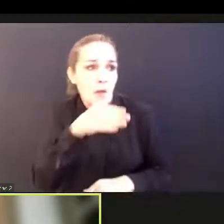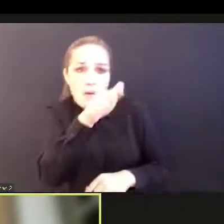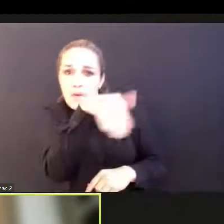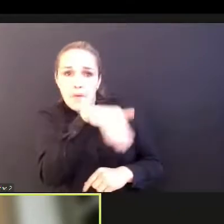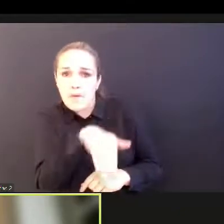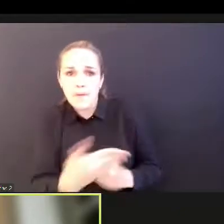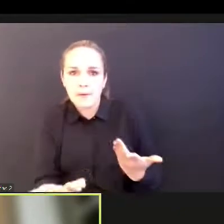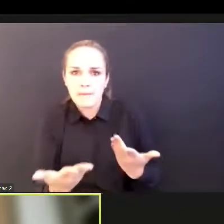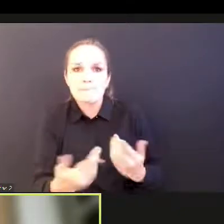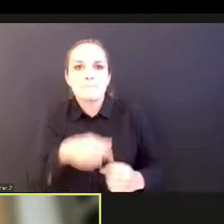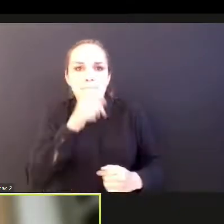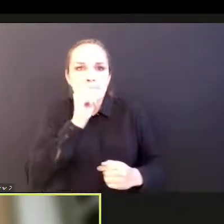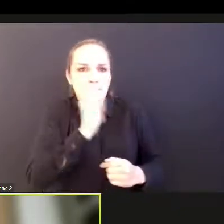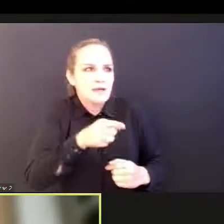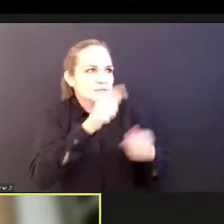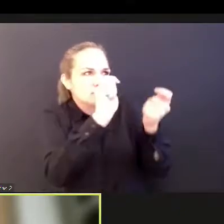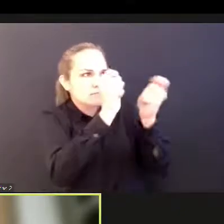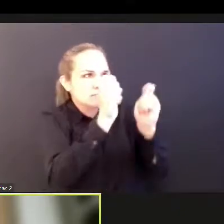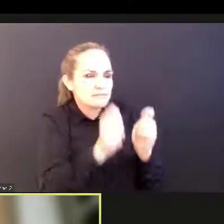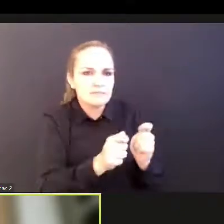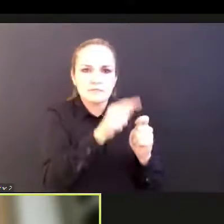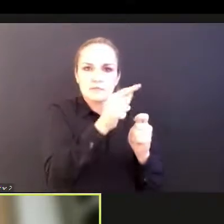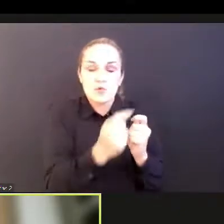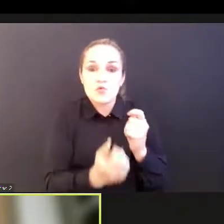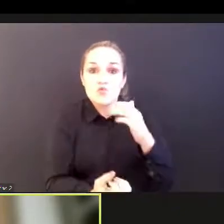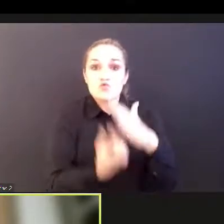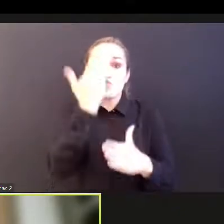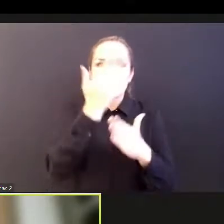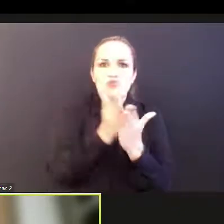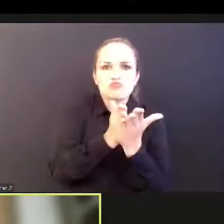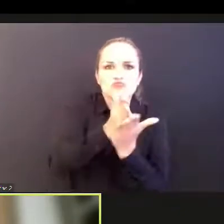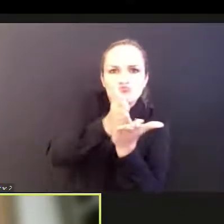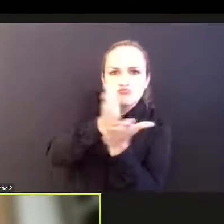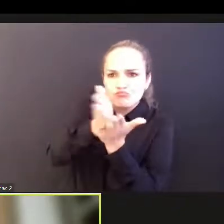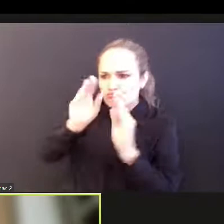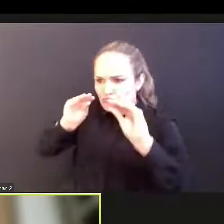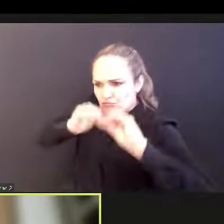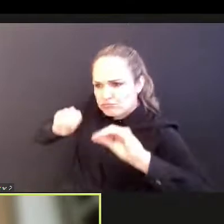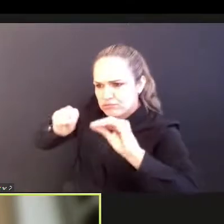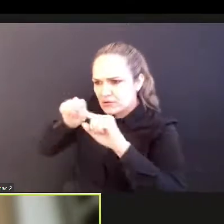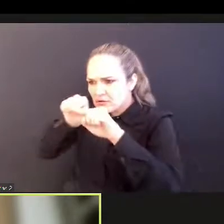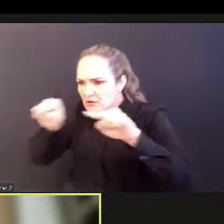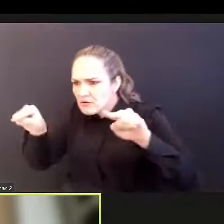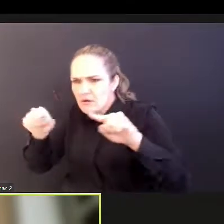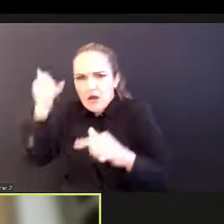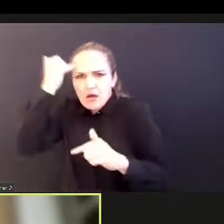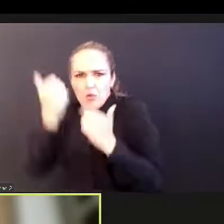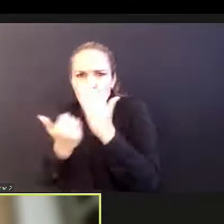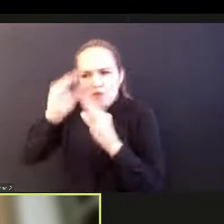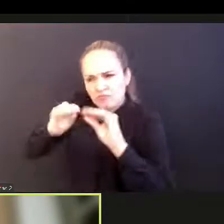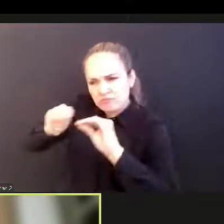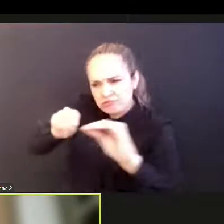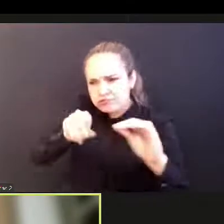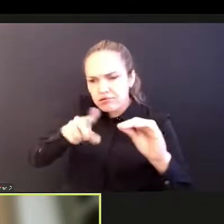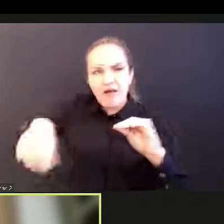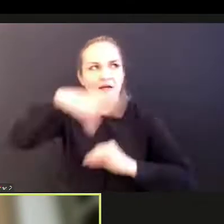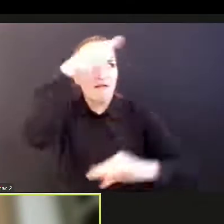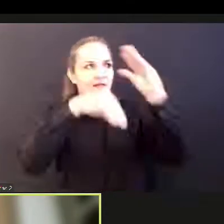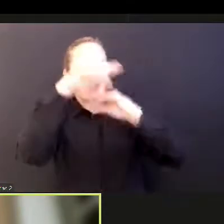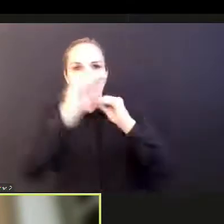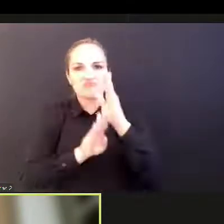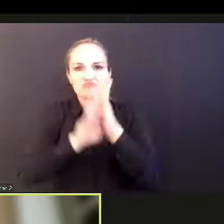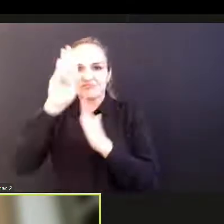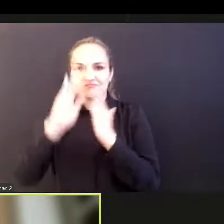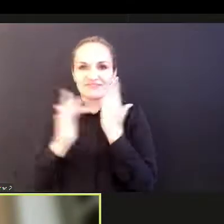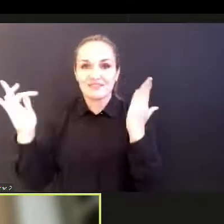skill-oriented programs. Those don't seem to be there. Rather, very long-term sort of education policy changes seem to be